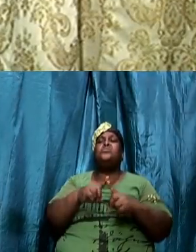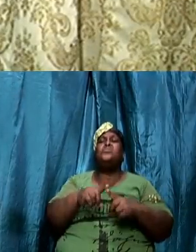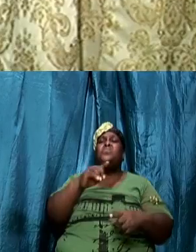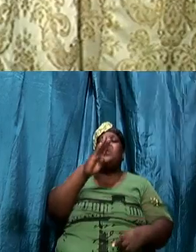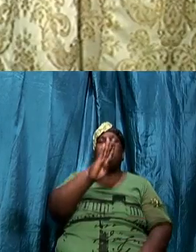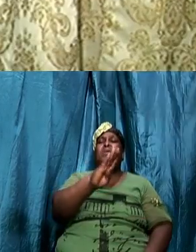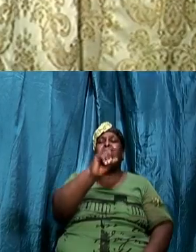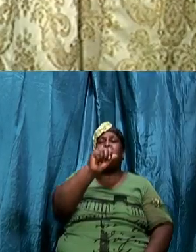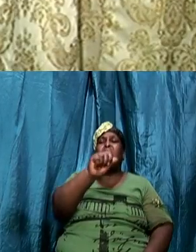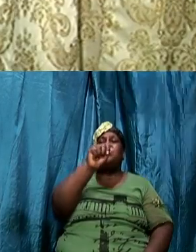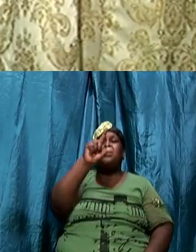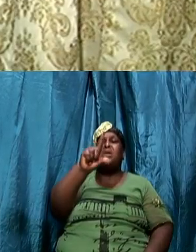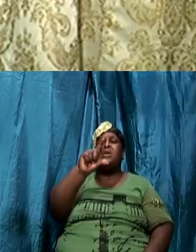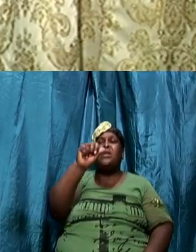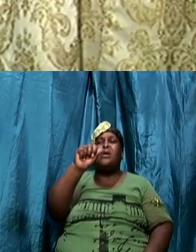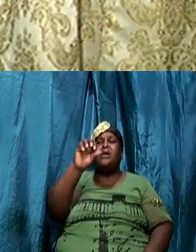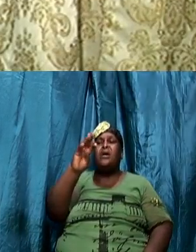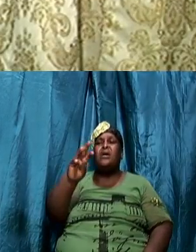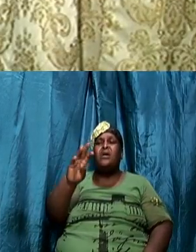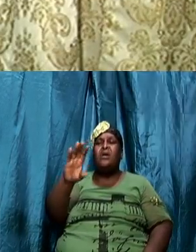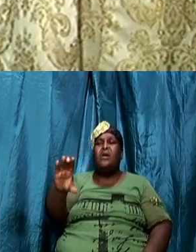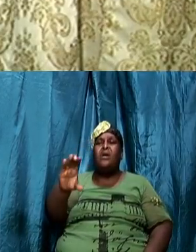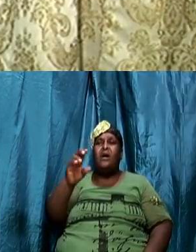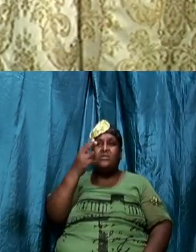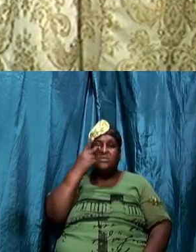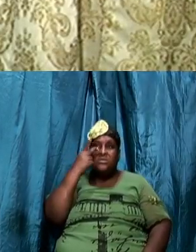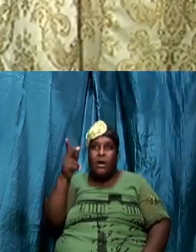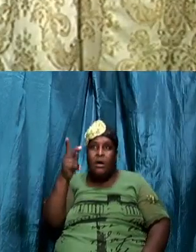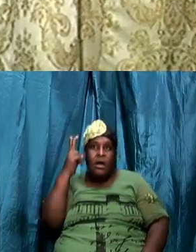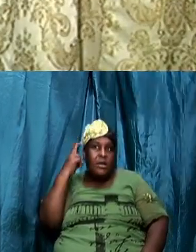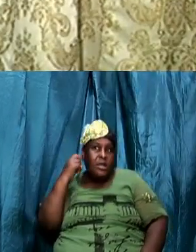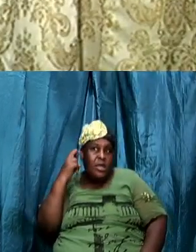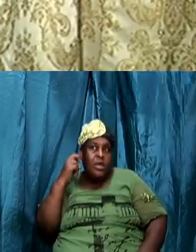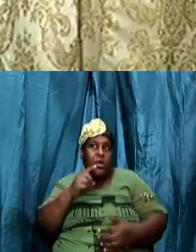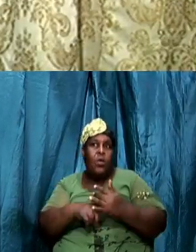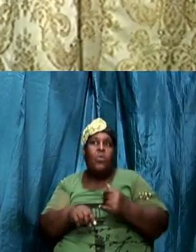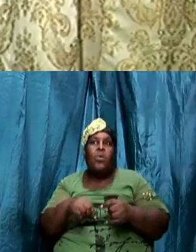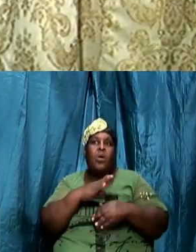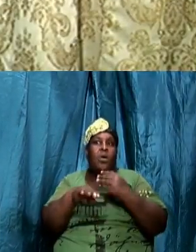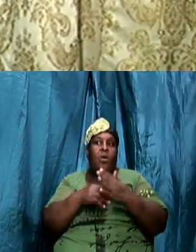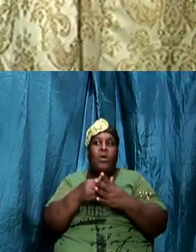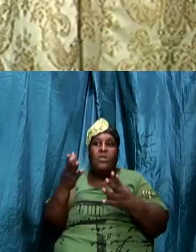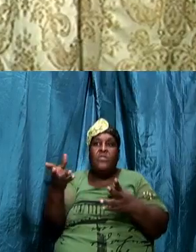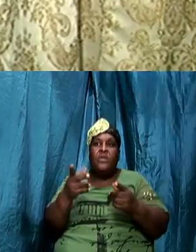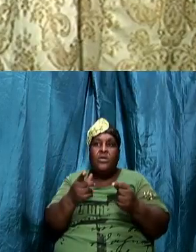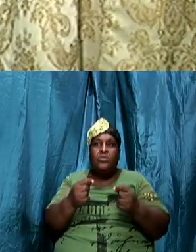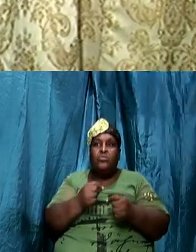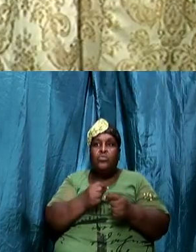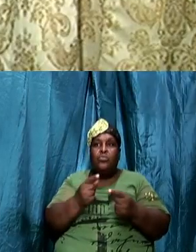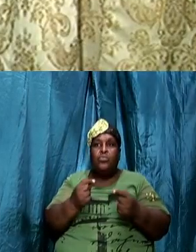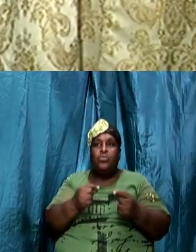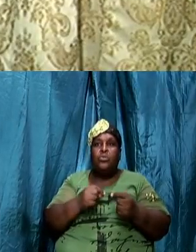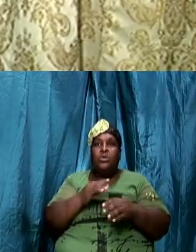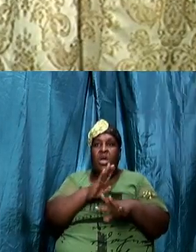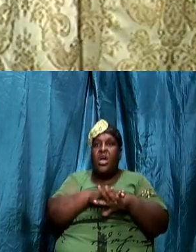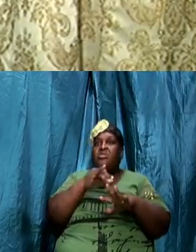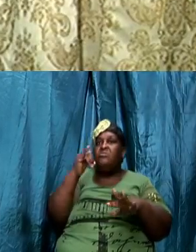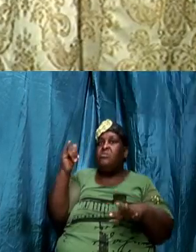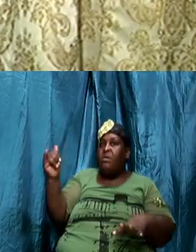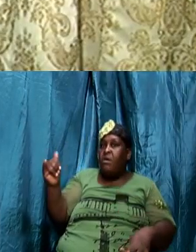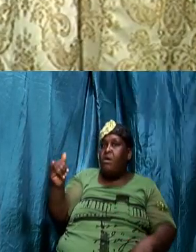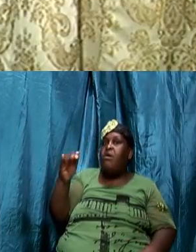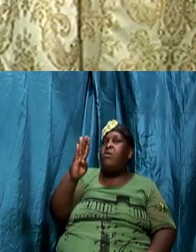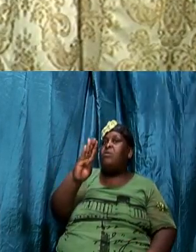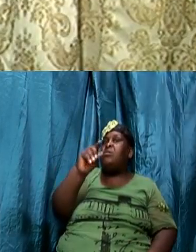them and heard all that they did, he was fearful, and he called Balaam